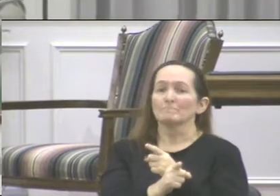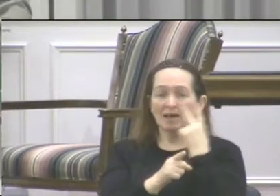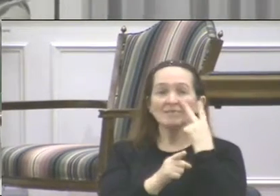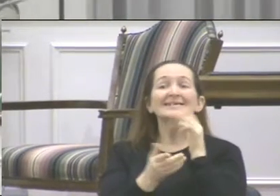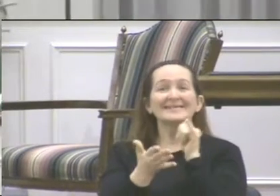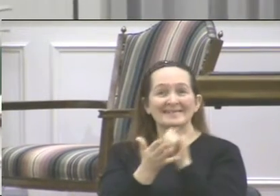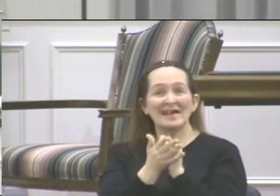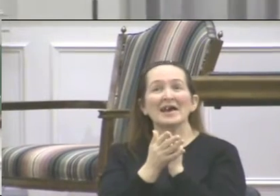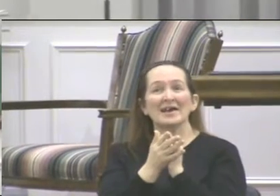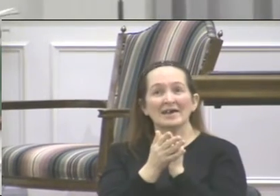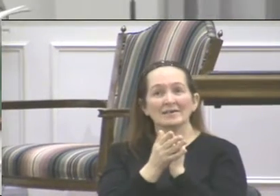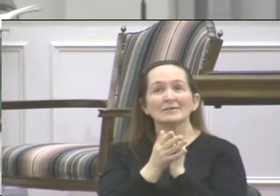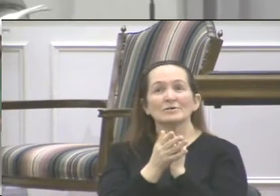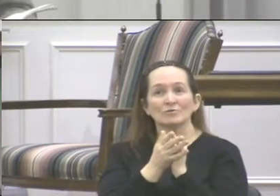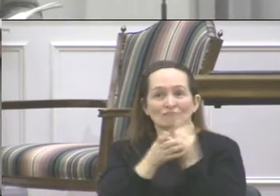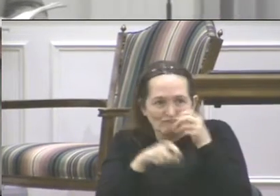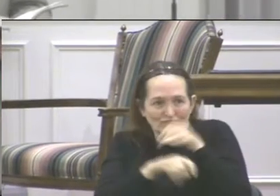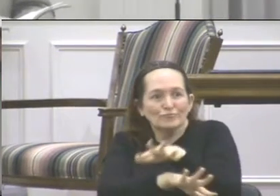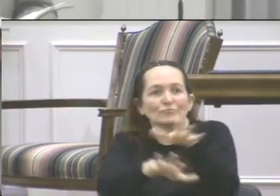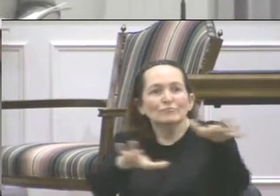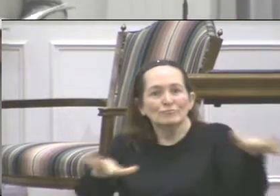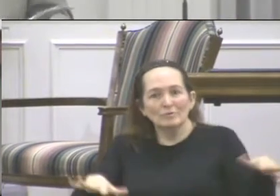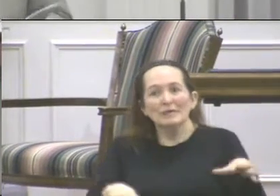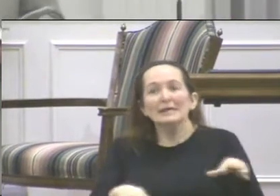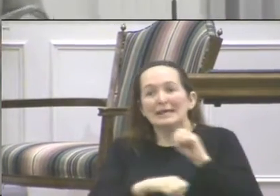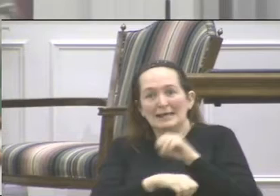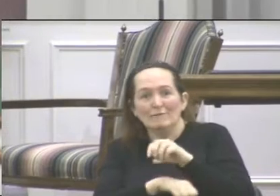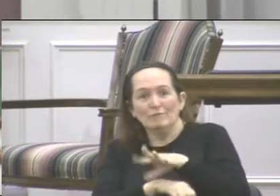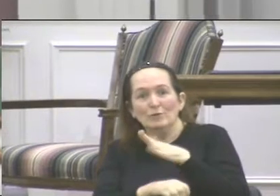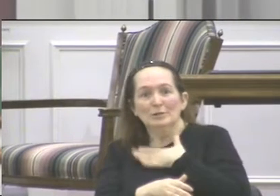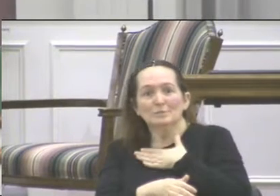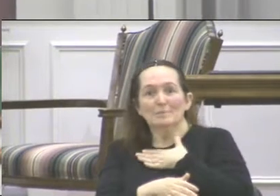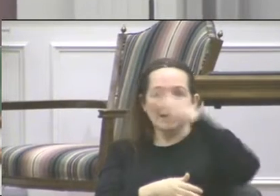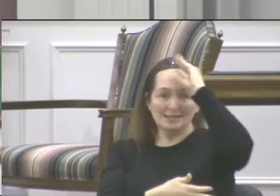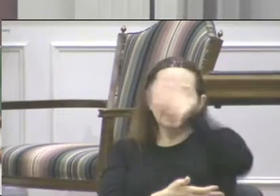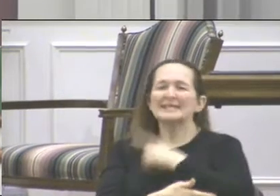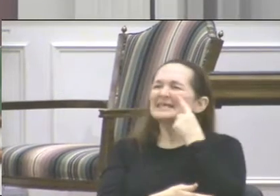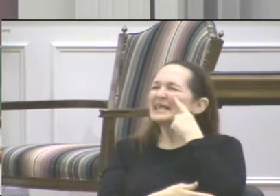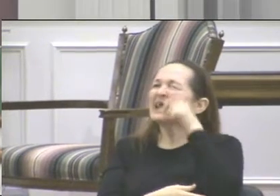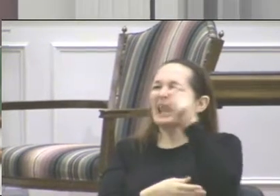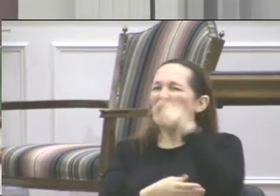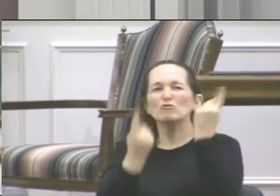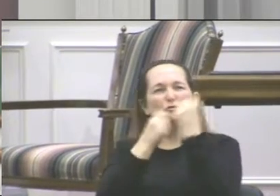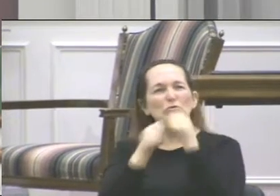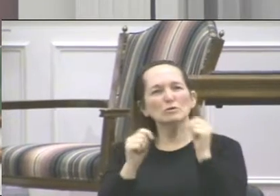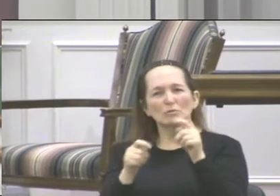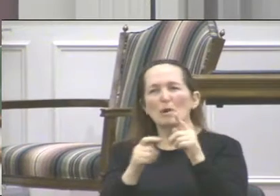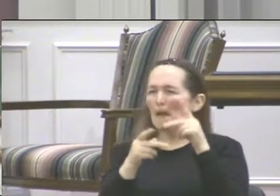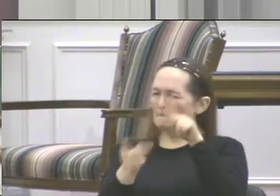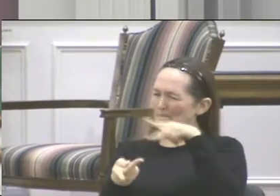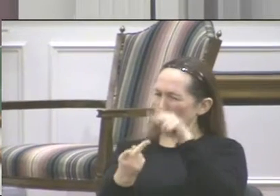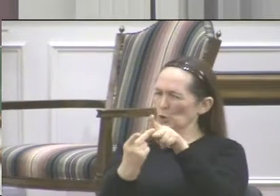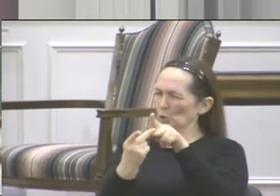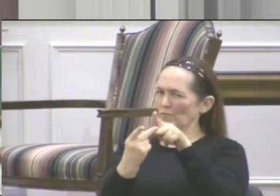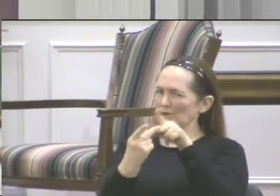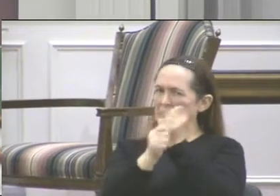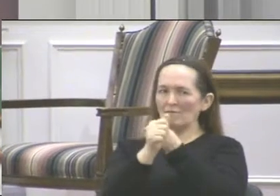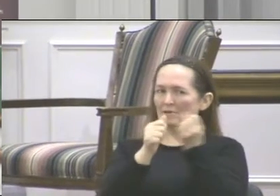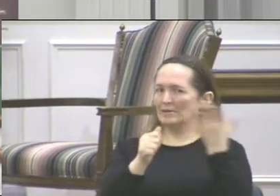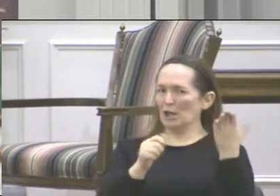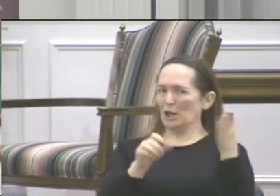I've seen that spill over into my son's thinking, drive for perfection in everything.